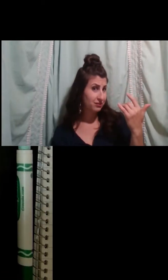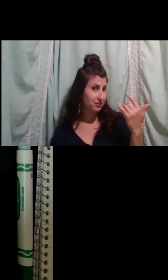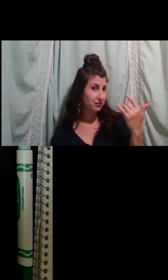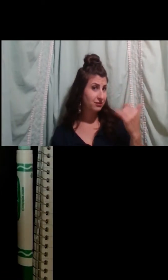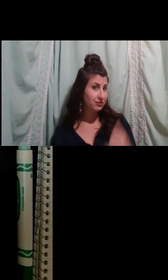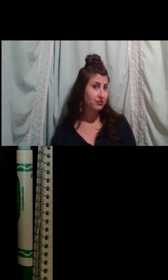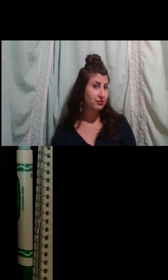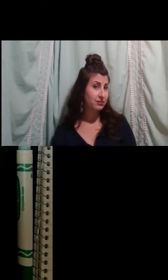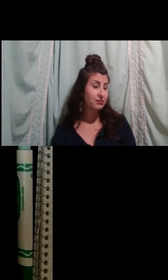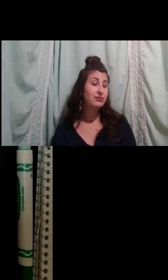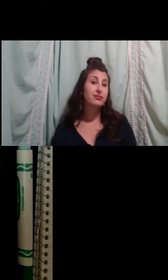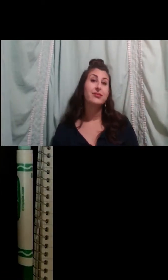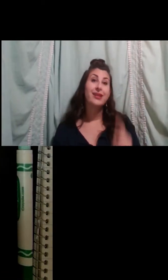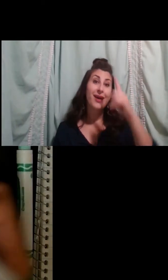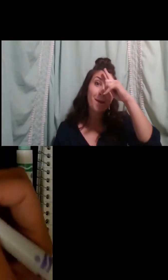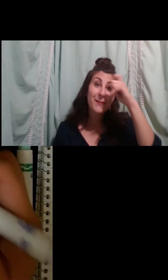stay?